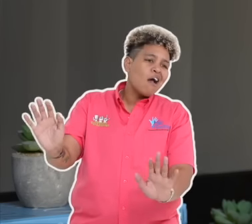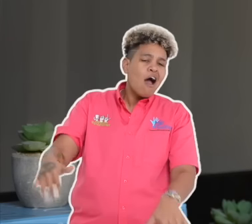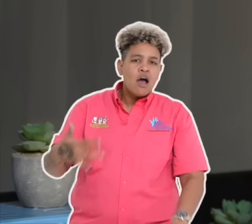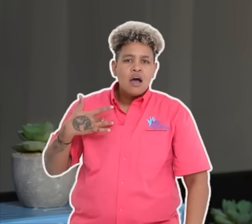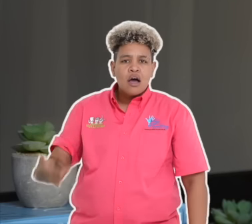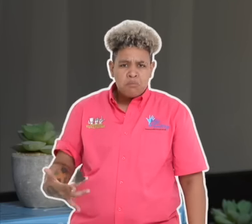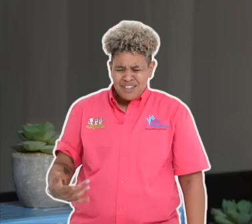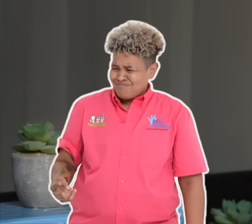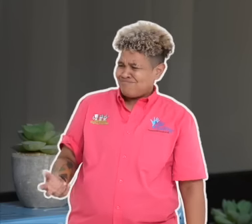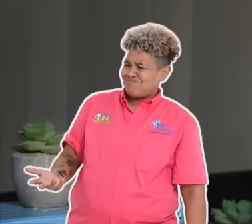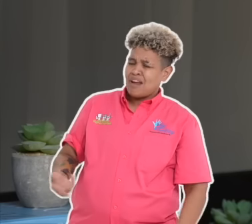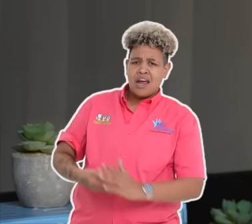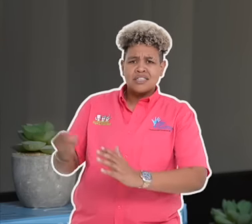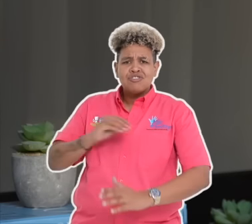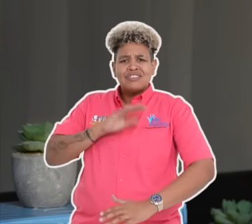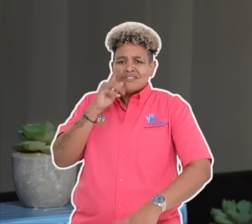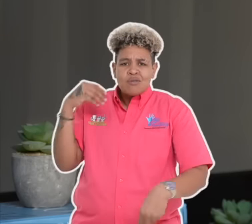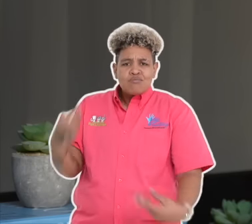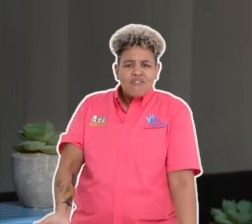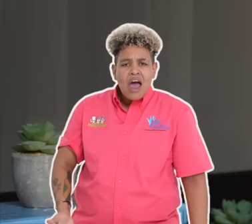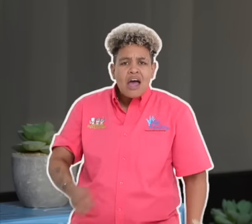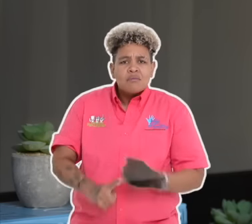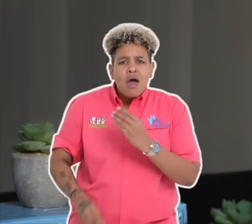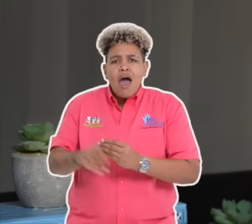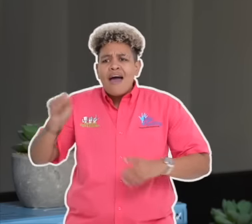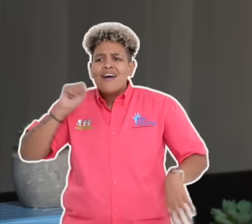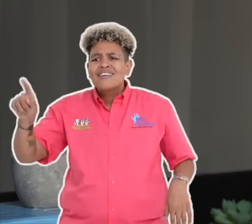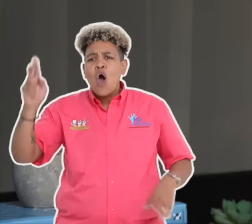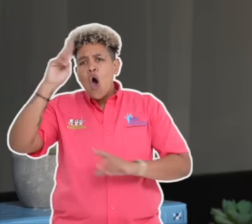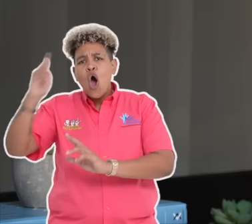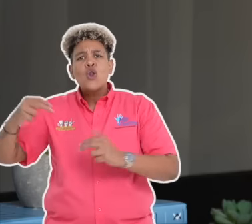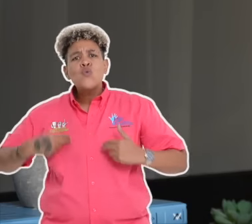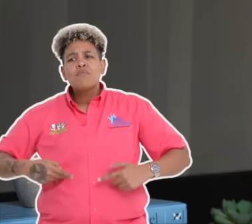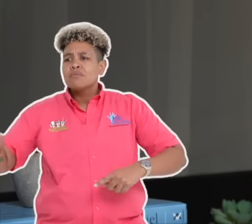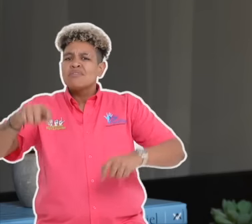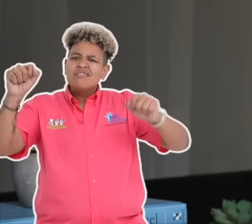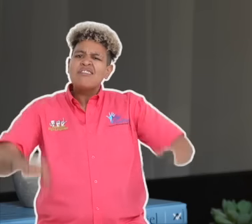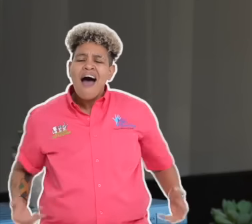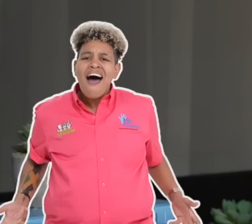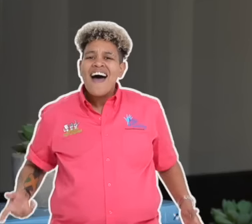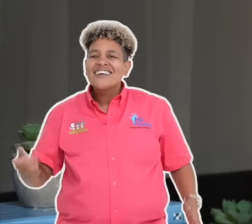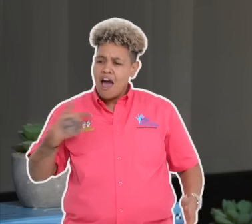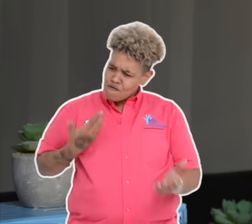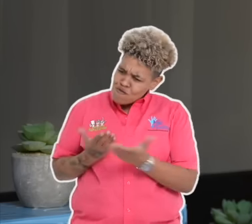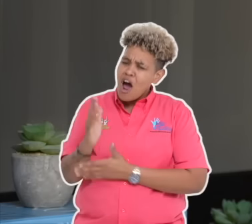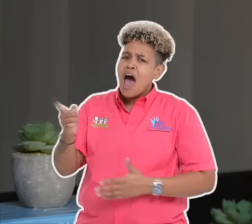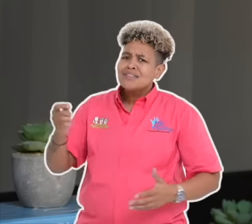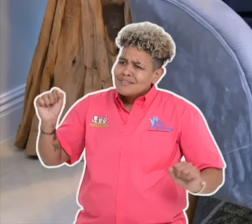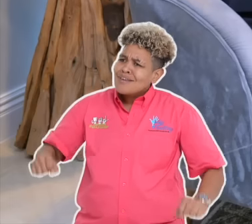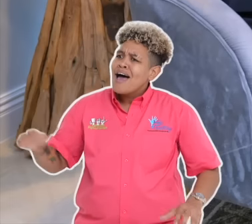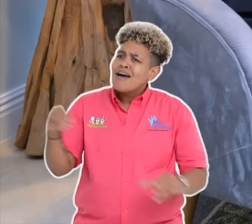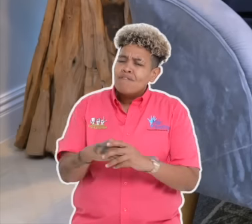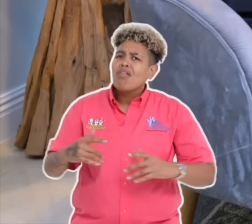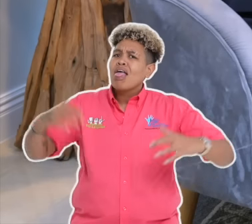and respect, and treating them with integrity and dignity and honoring them as humans who can and that they have